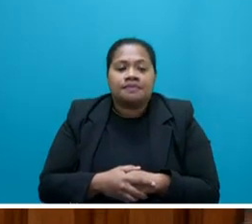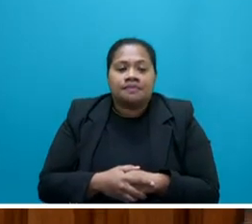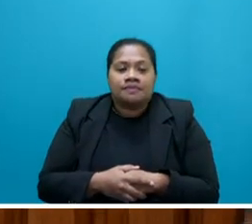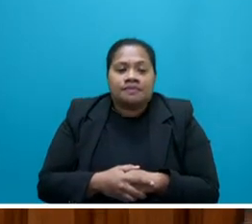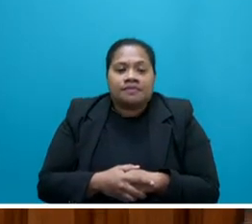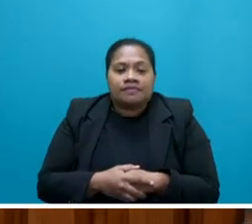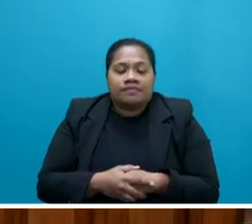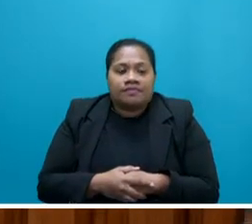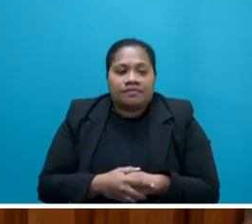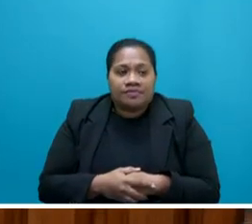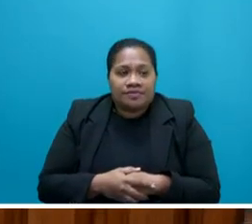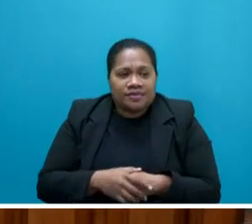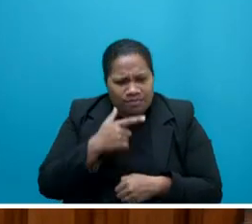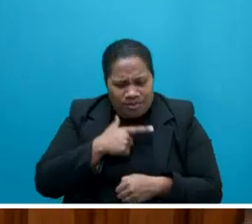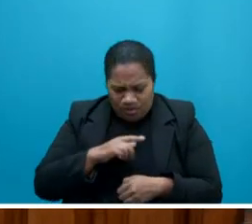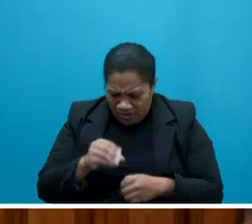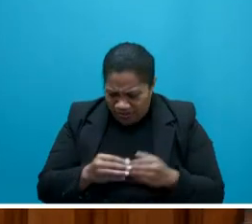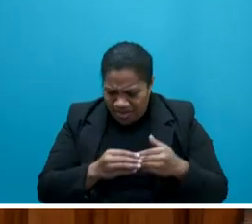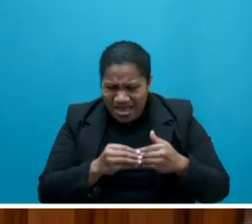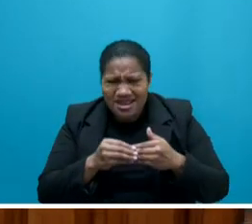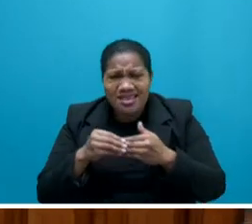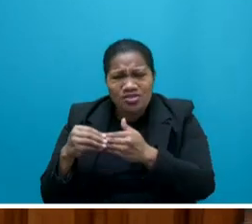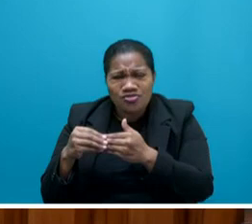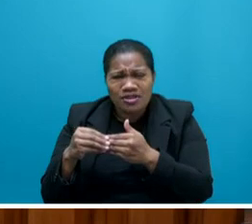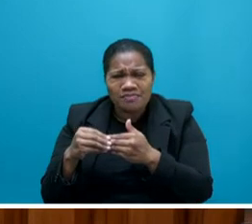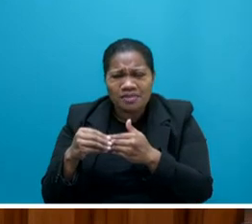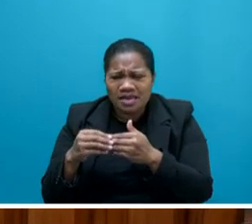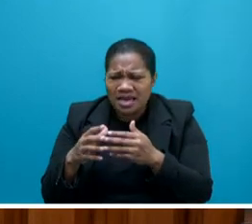financial crisis, drug crisis,